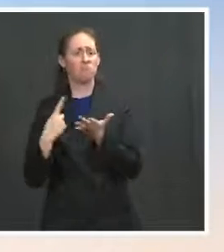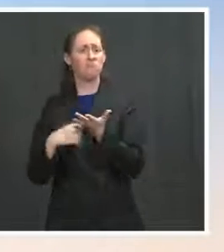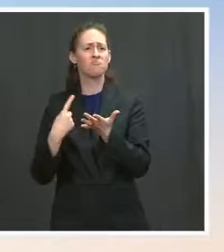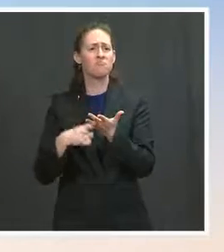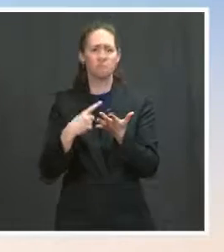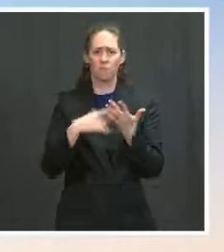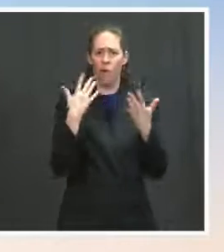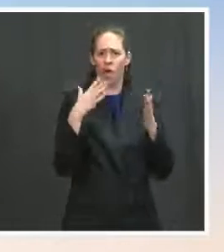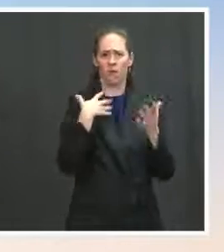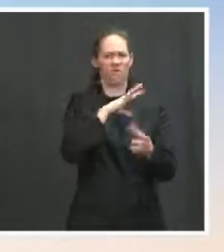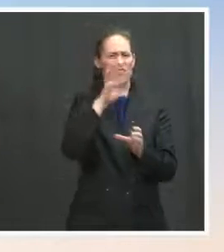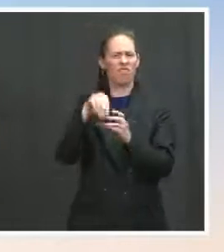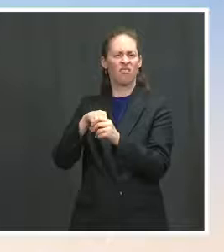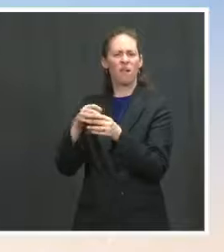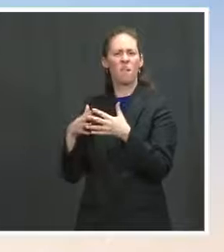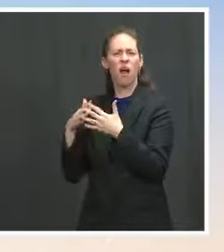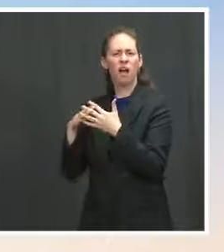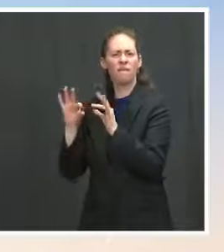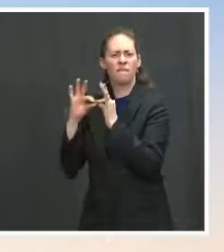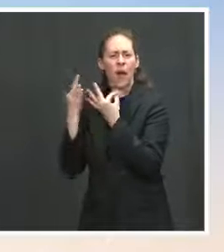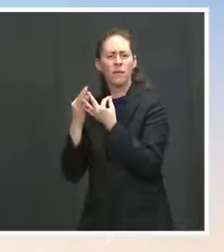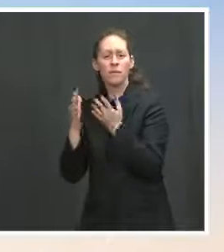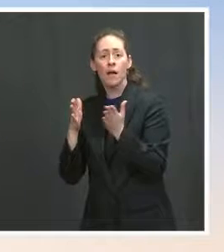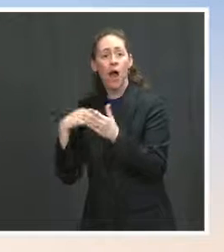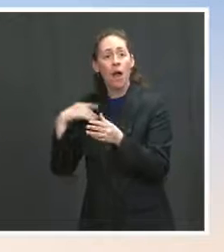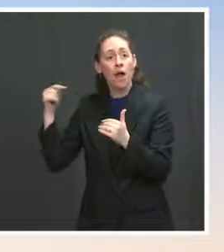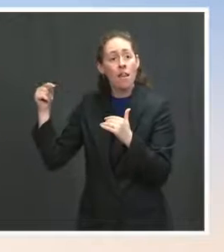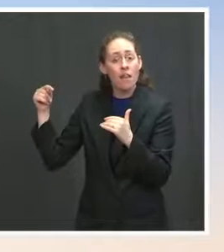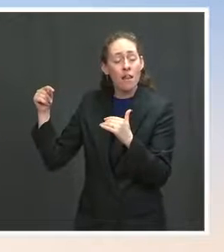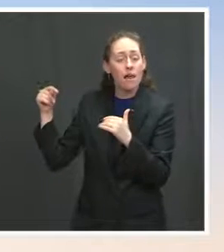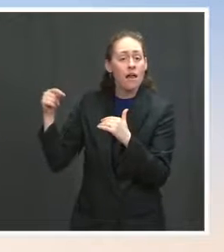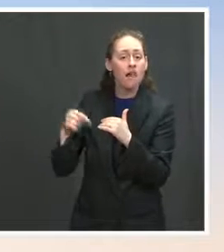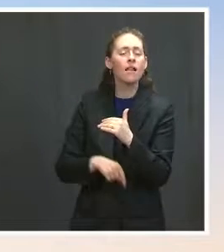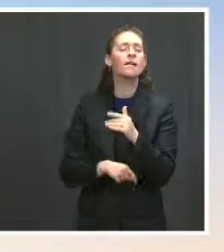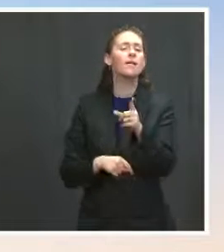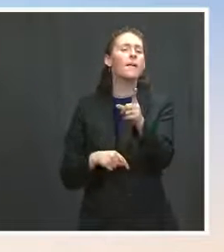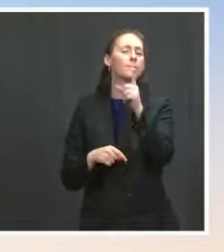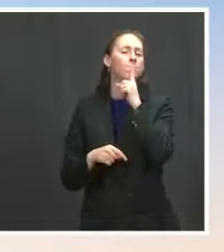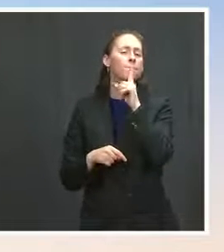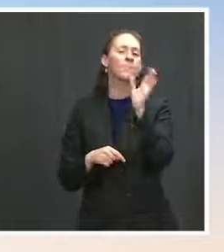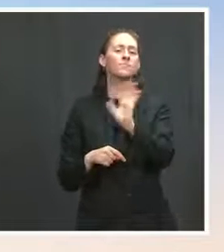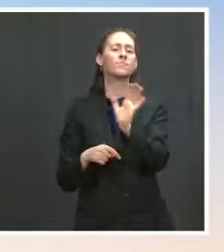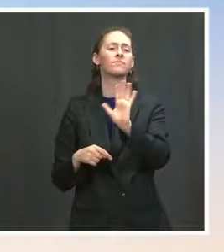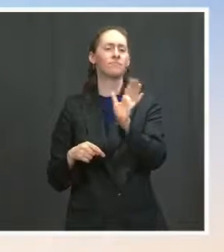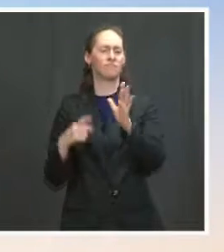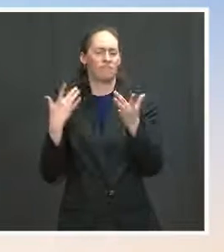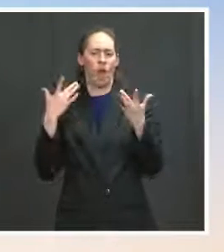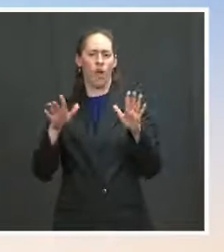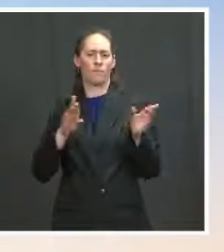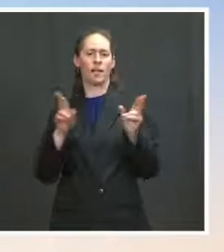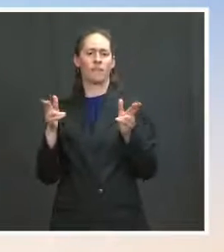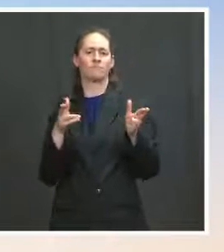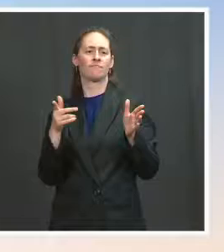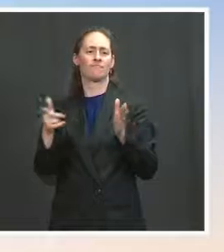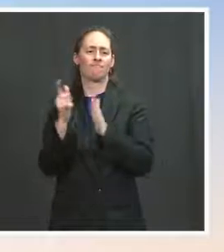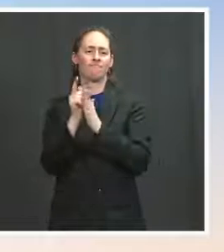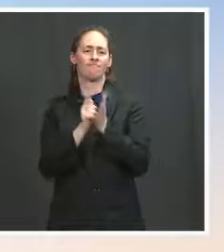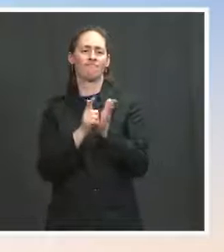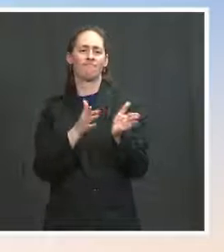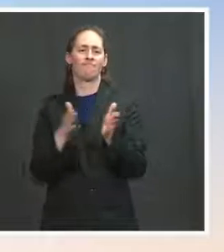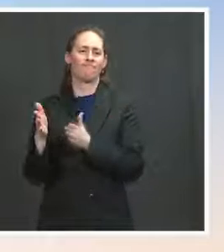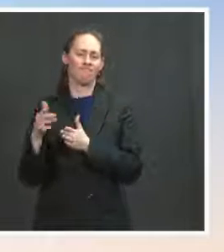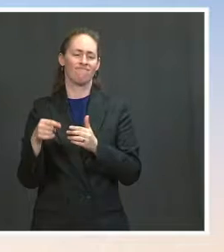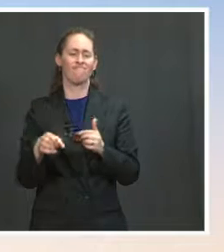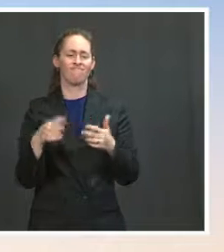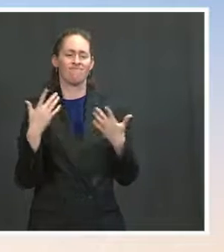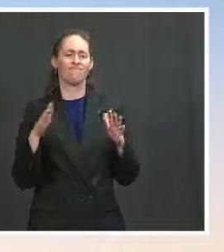the aligning of items will be in the future, because that obviously isn't a package that's a part of this specific negotiation. But certainly